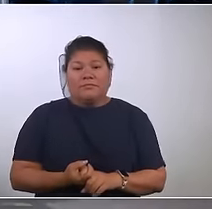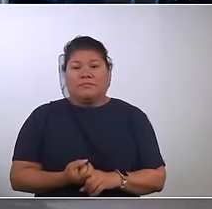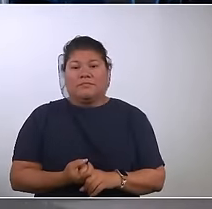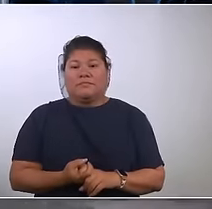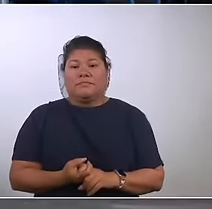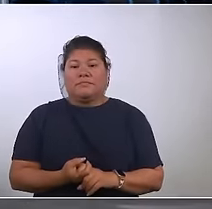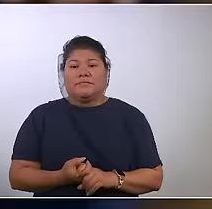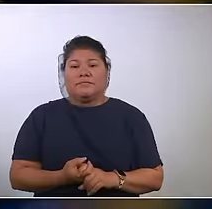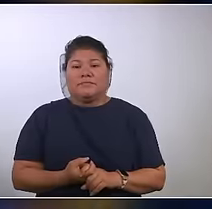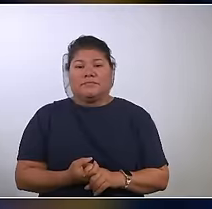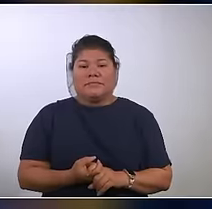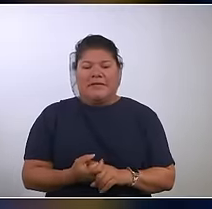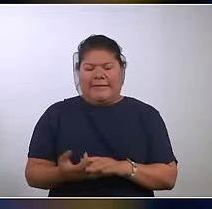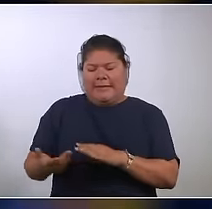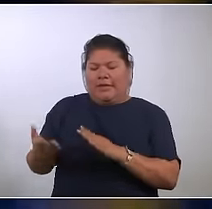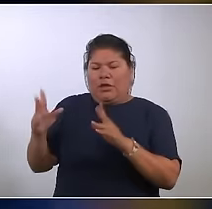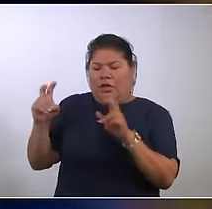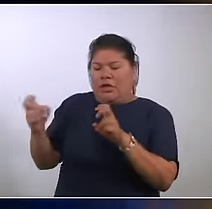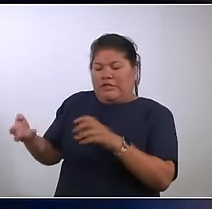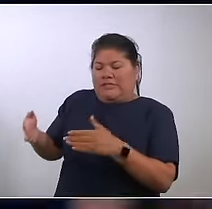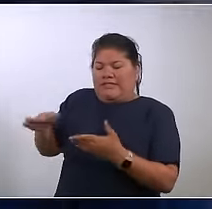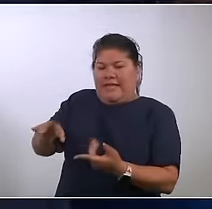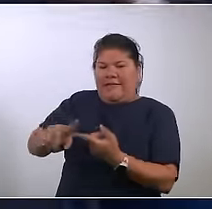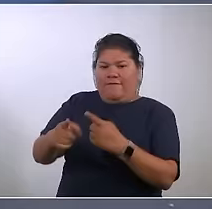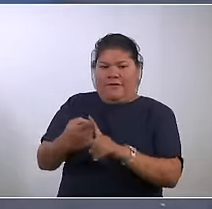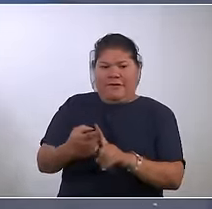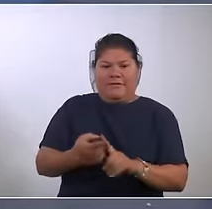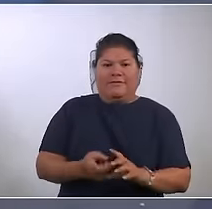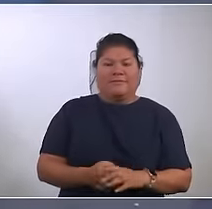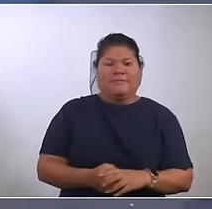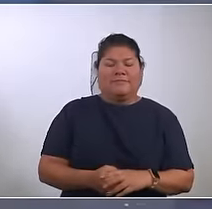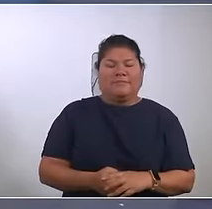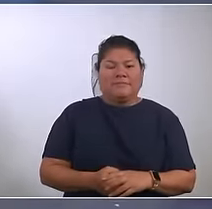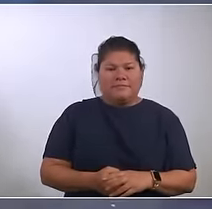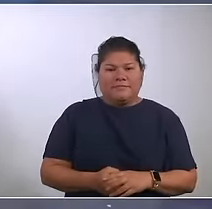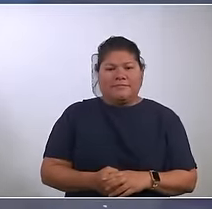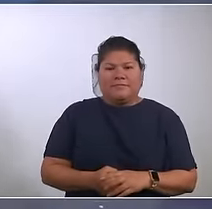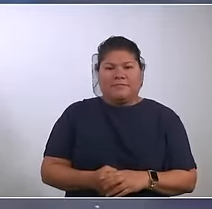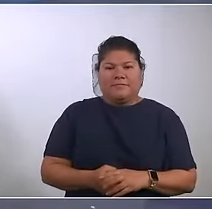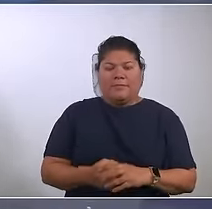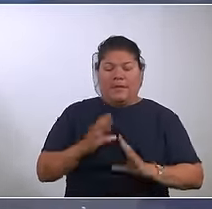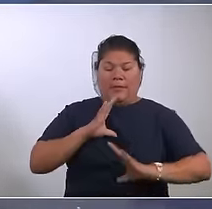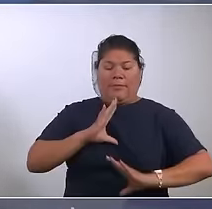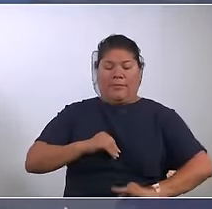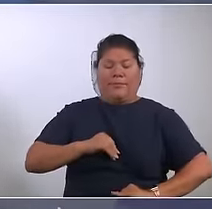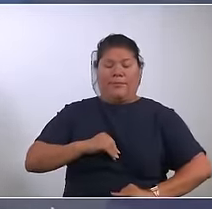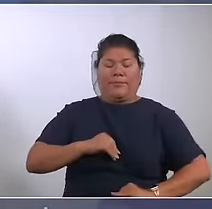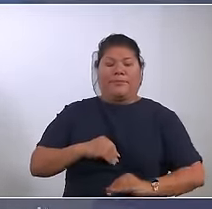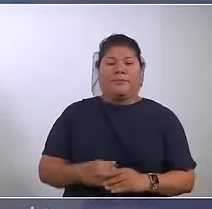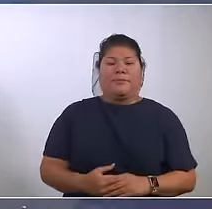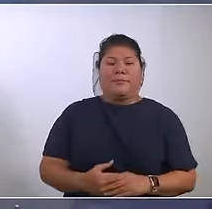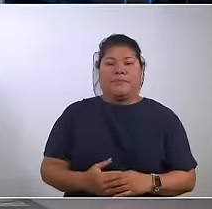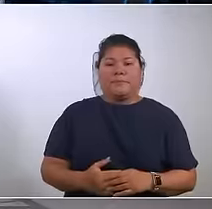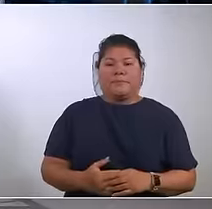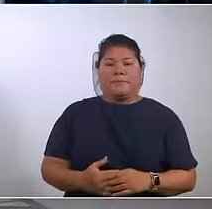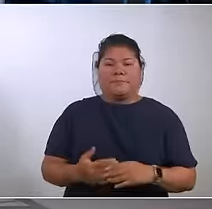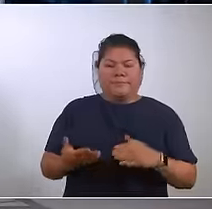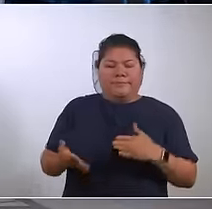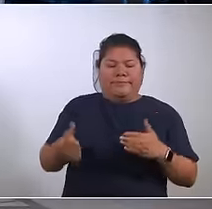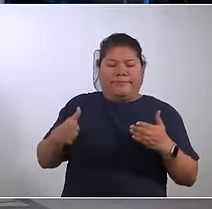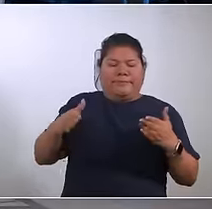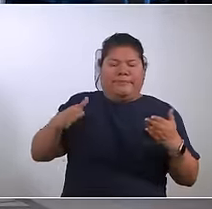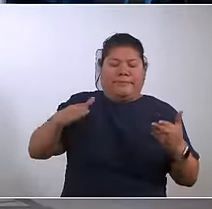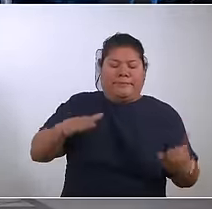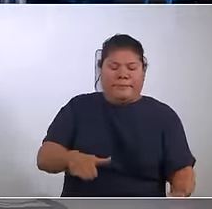sus amigos. Dead friends. Dead friends, amigos muertos. Depressed friends, amigos deprimidos. Dying